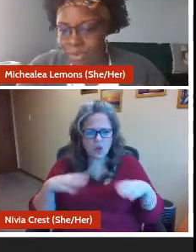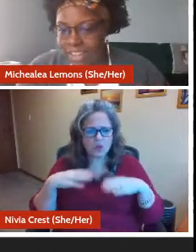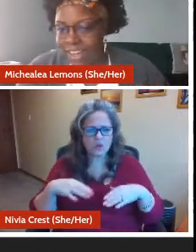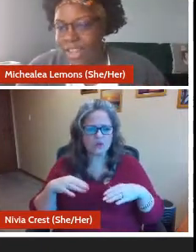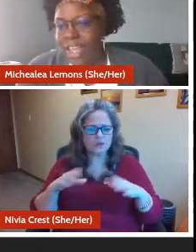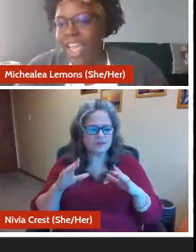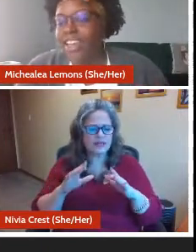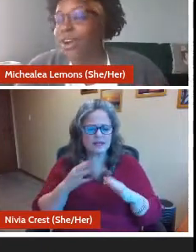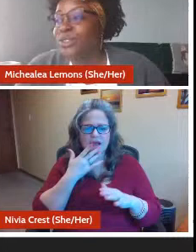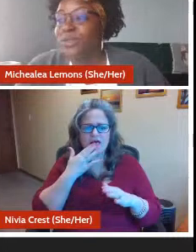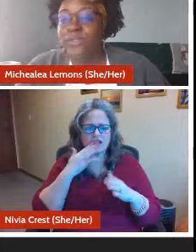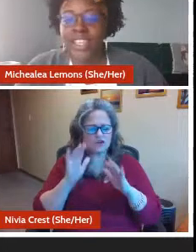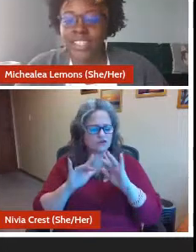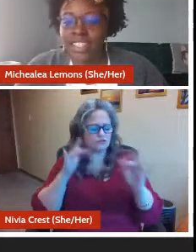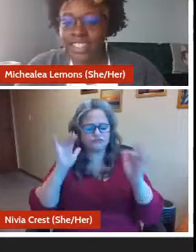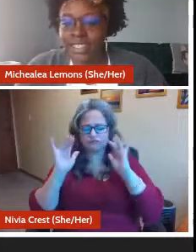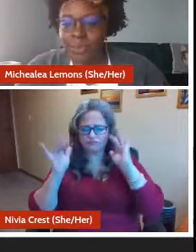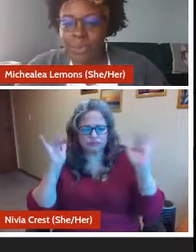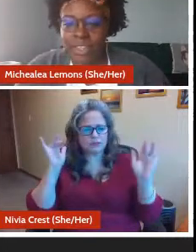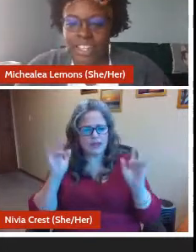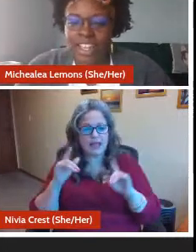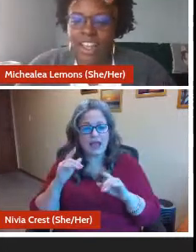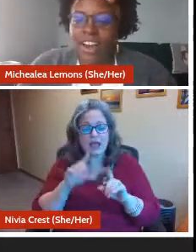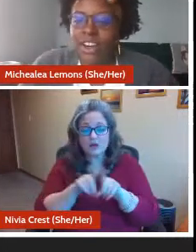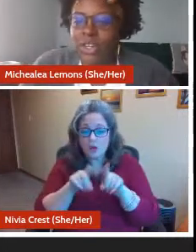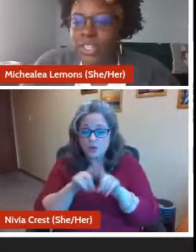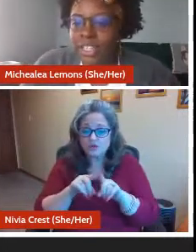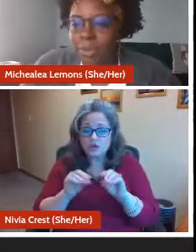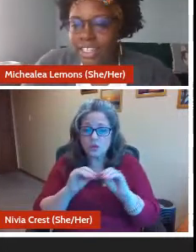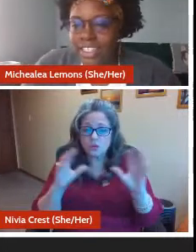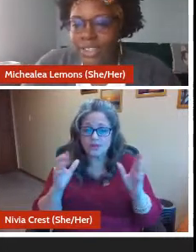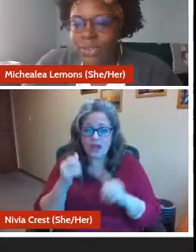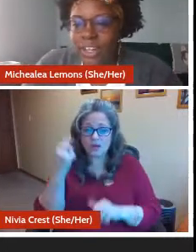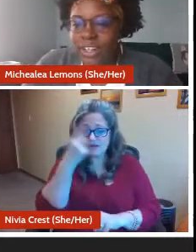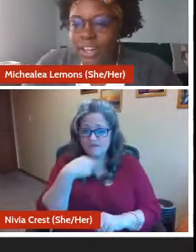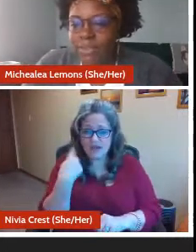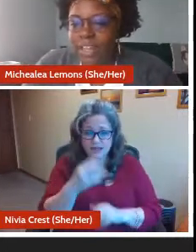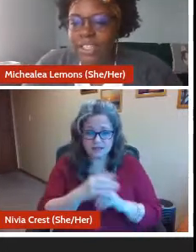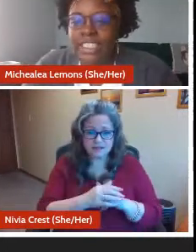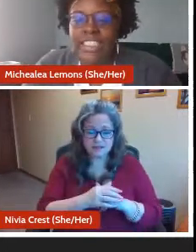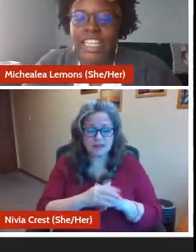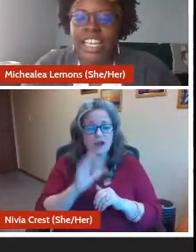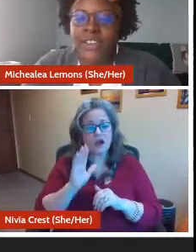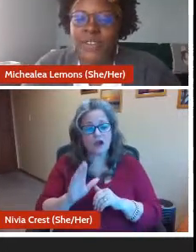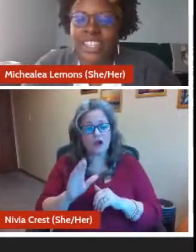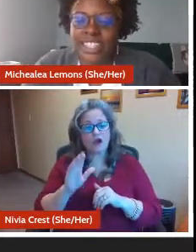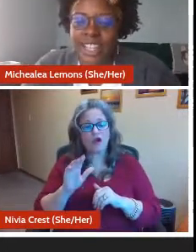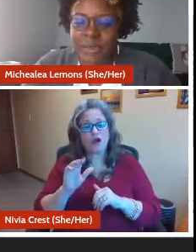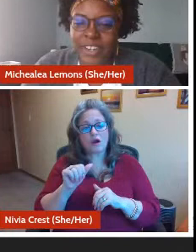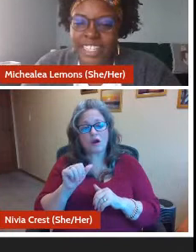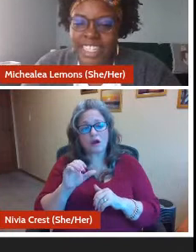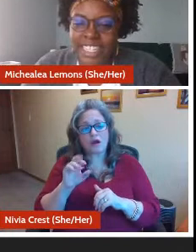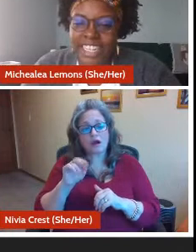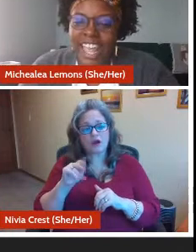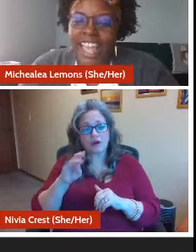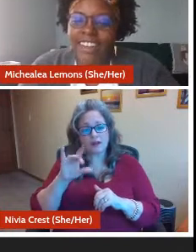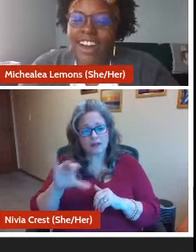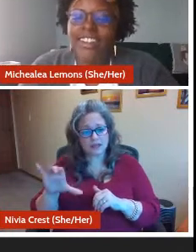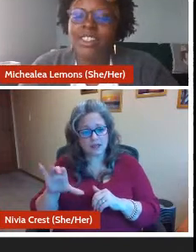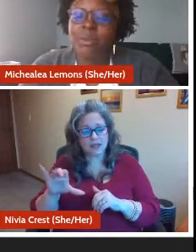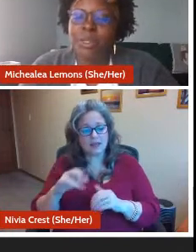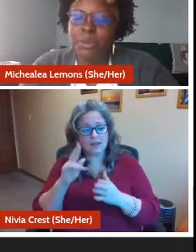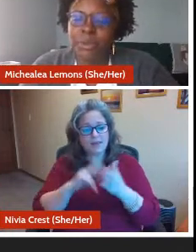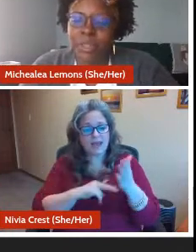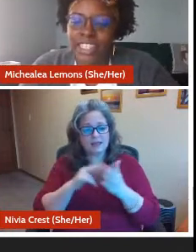radiant movement, and also faithless. Her acrylic paintings fairly sing with celebration